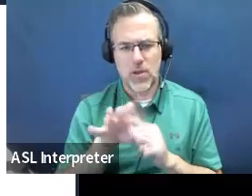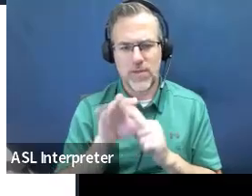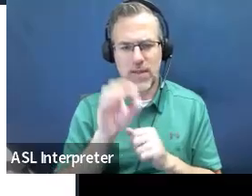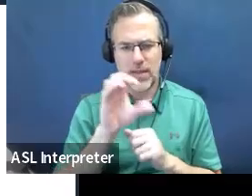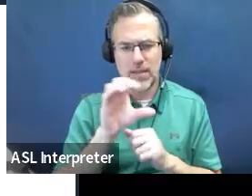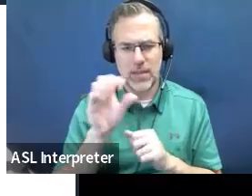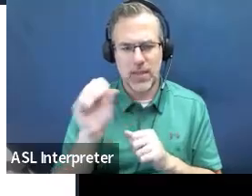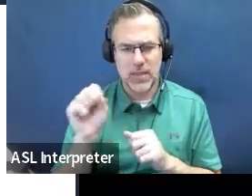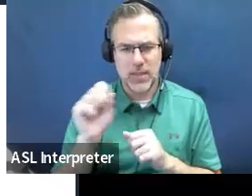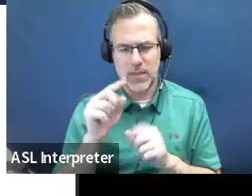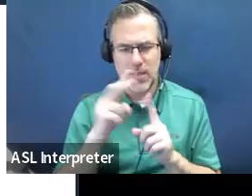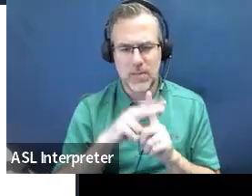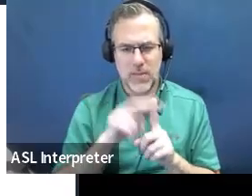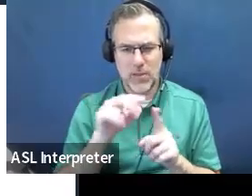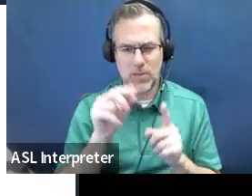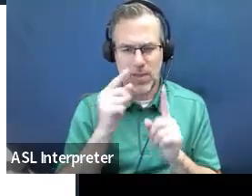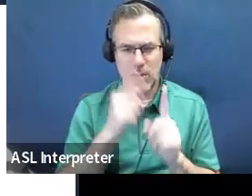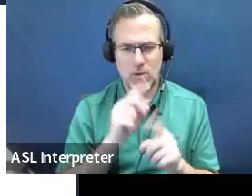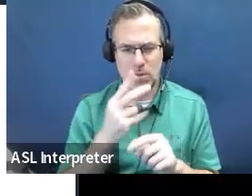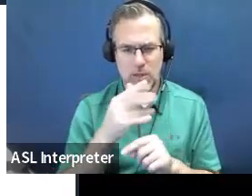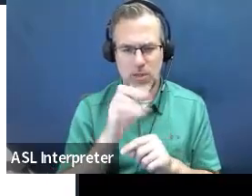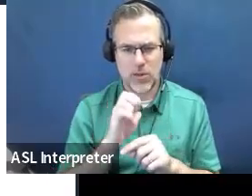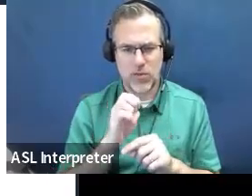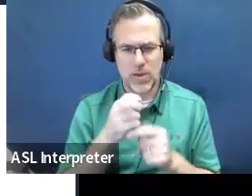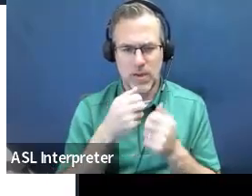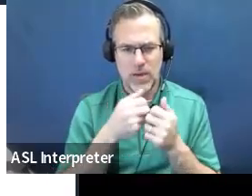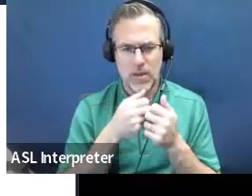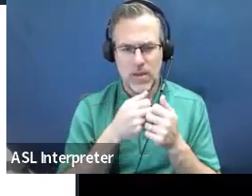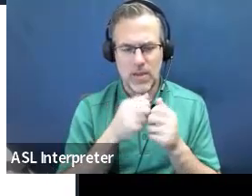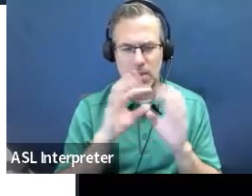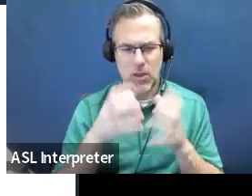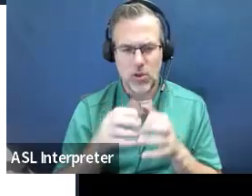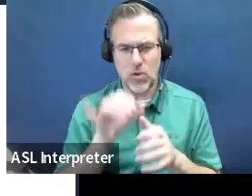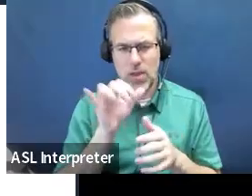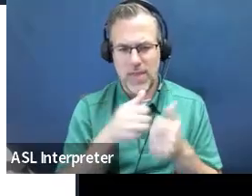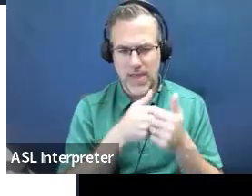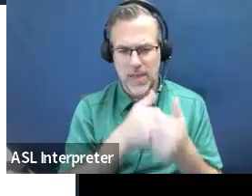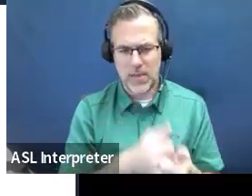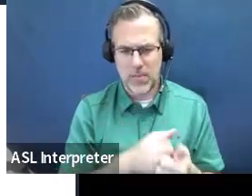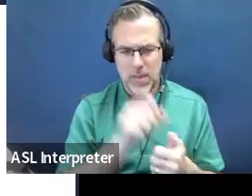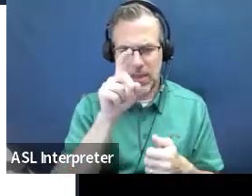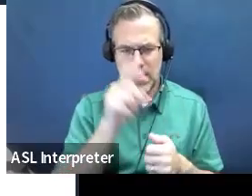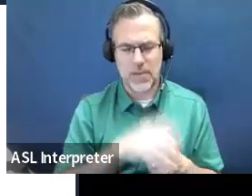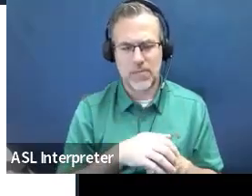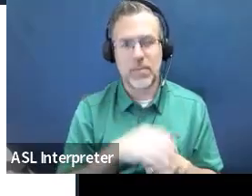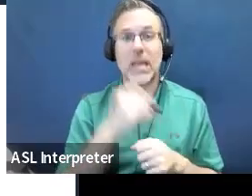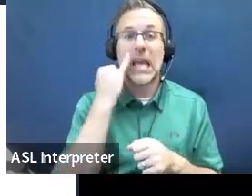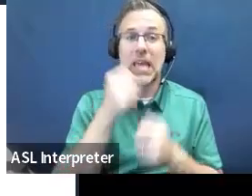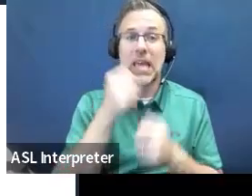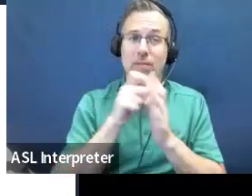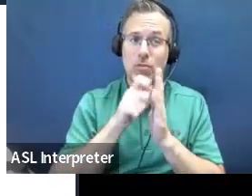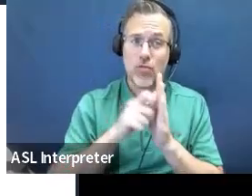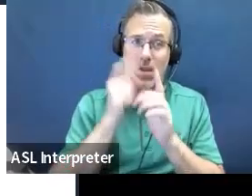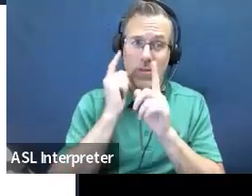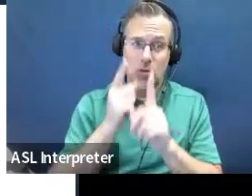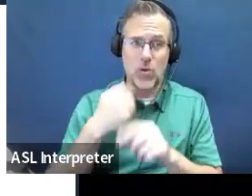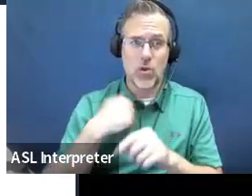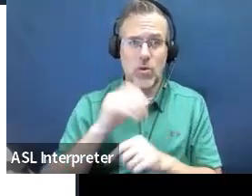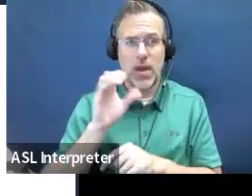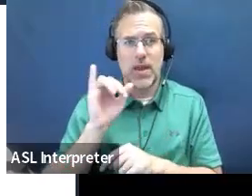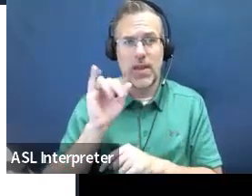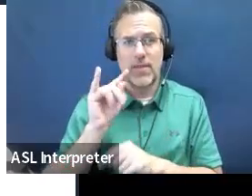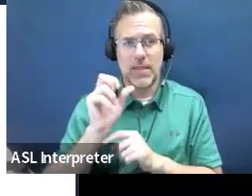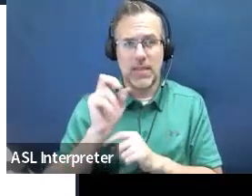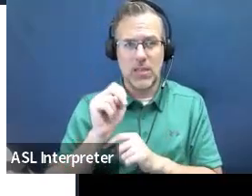that applies to that goal in the 2nd grade category. Is that compliant? If you write the goal and you have a citation, it